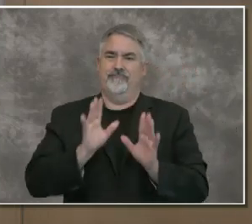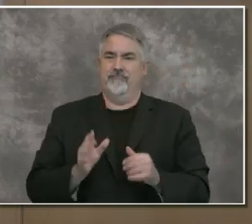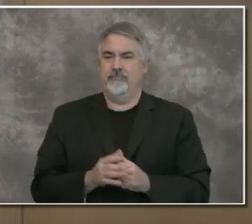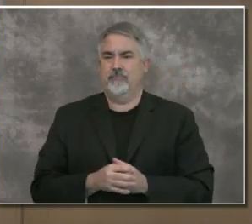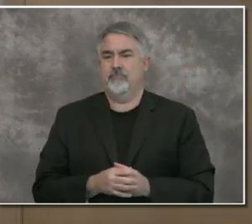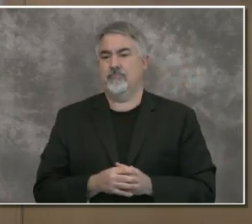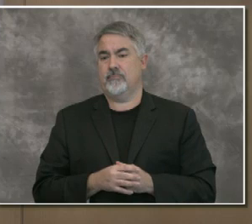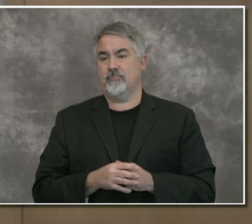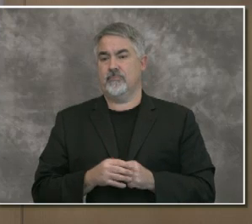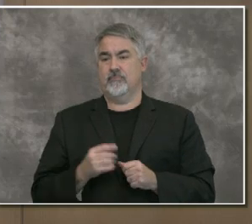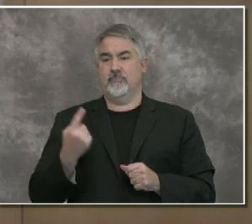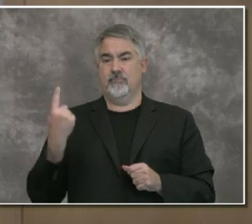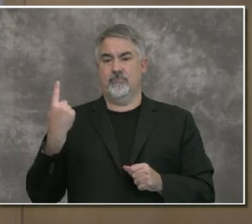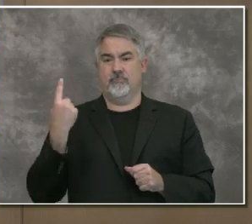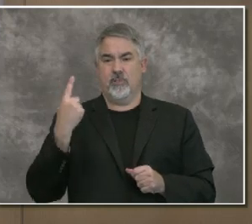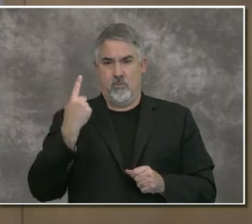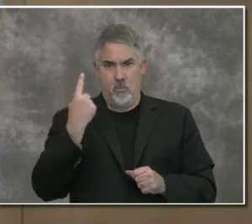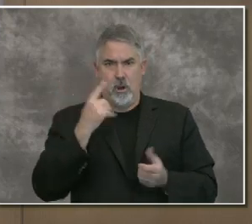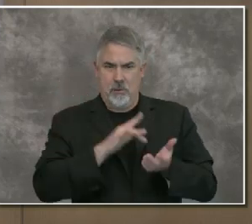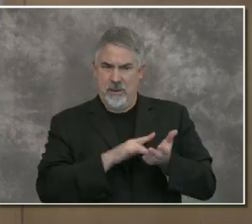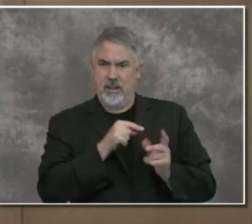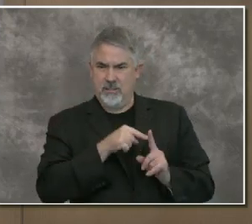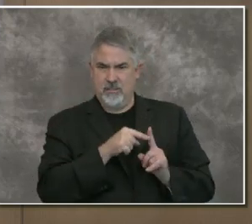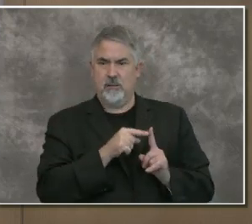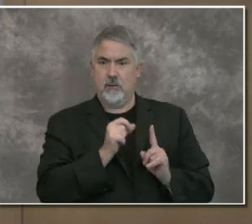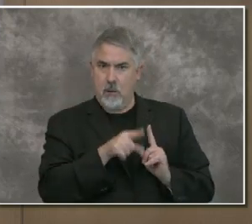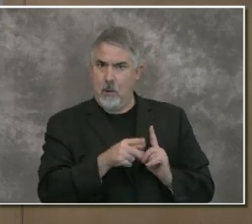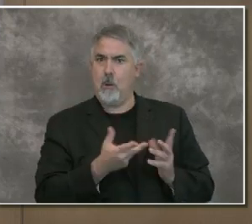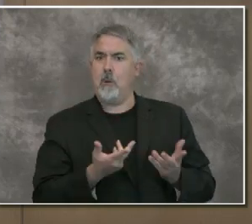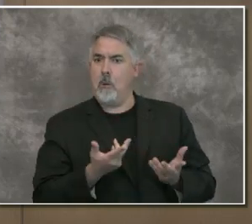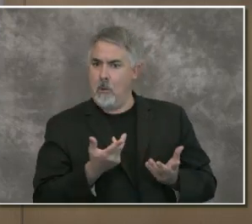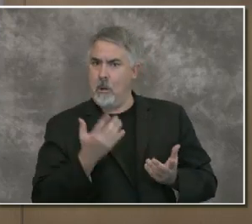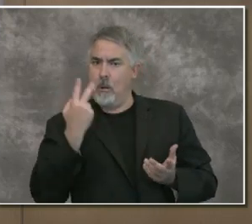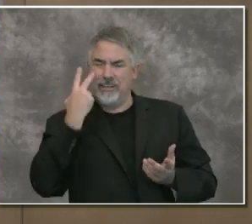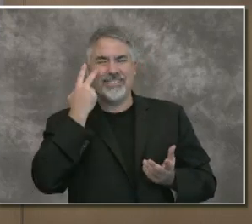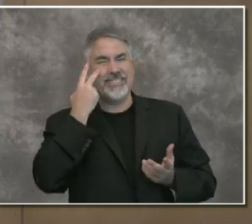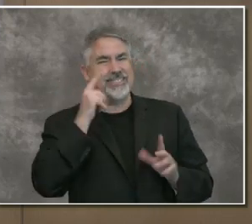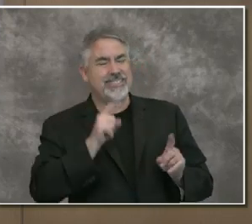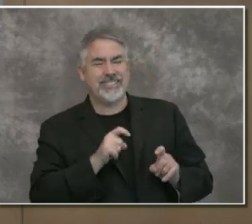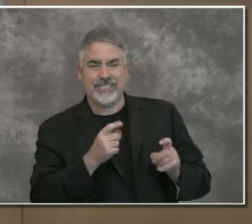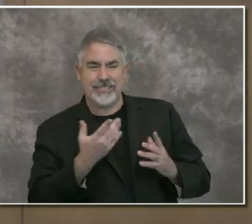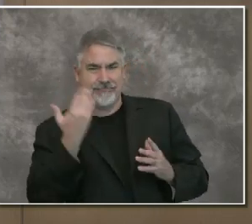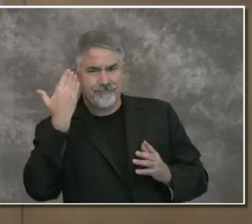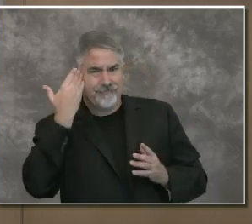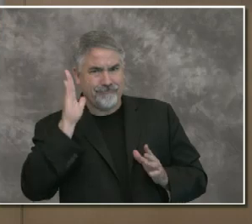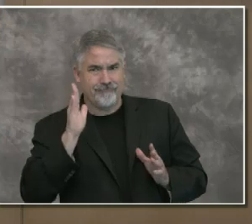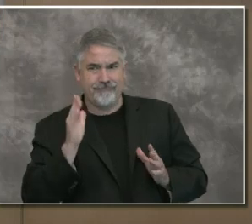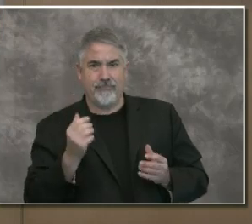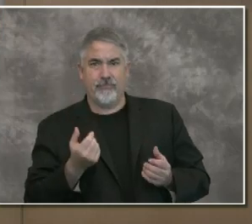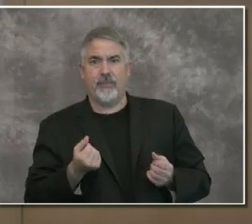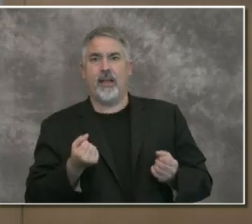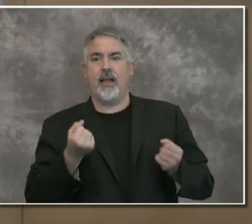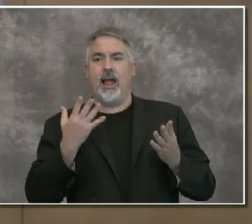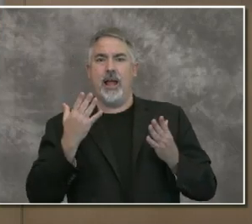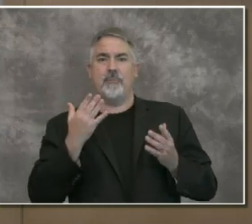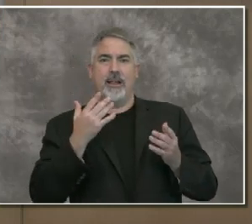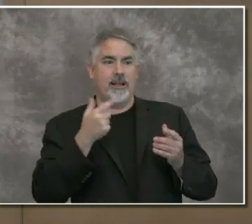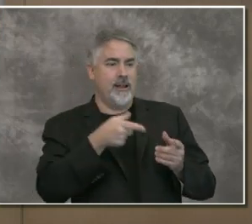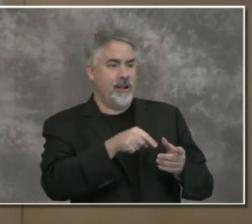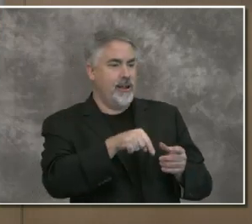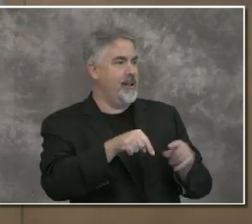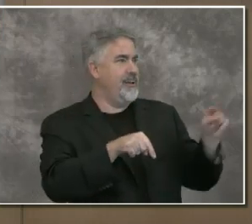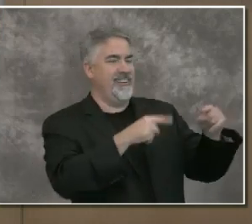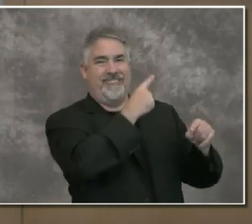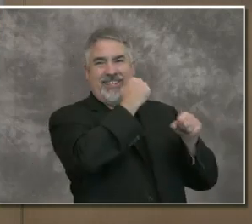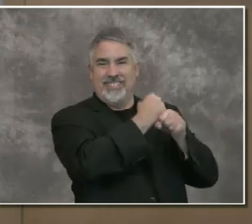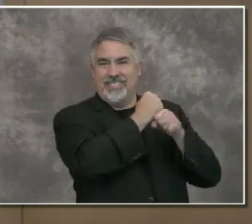San Diego. But I know there's a lot of attention on drugs and the possibilities of certain drugs